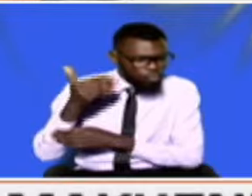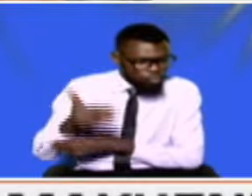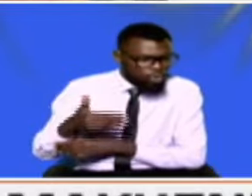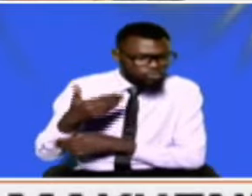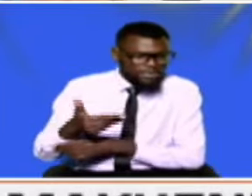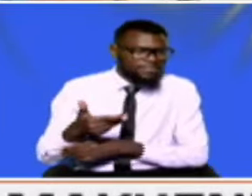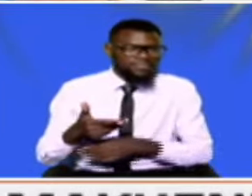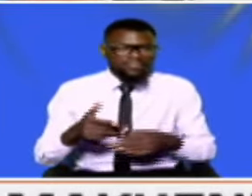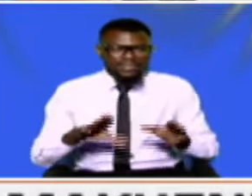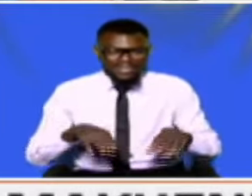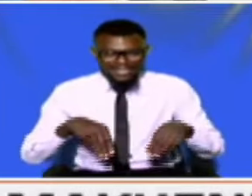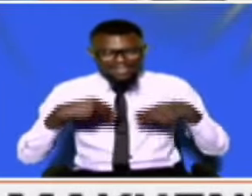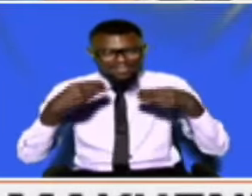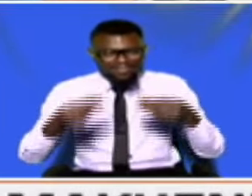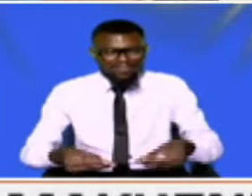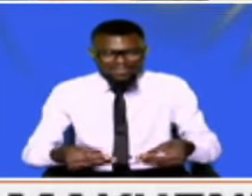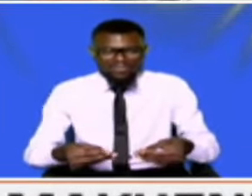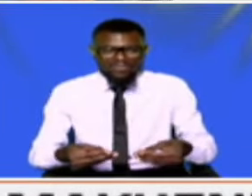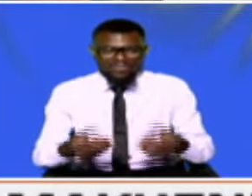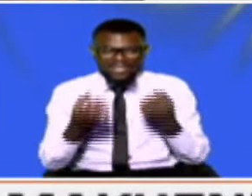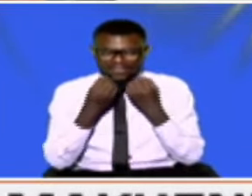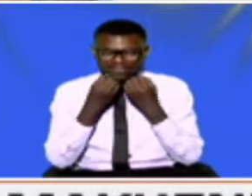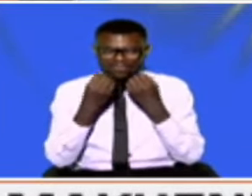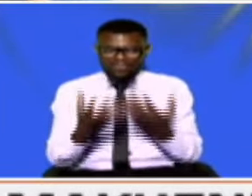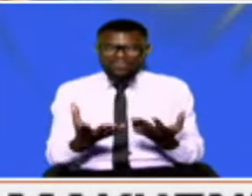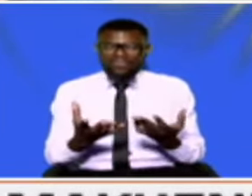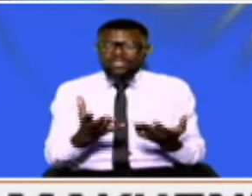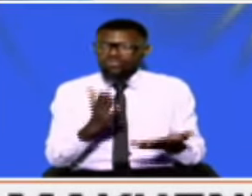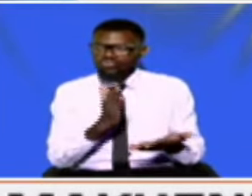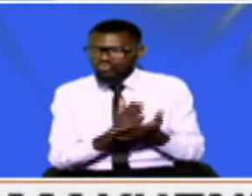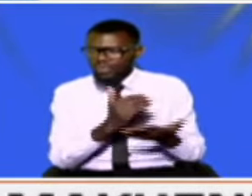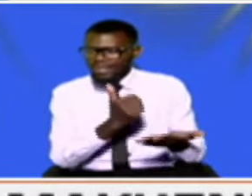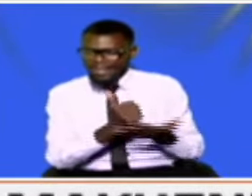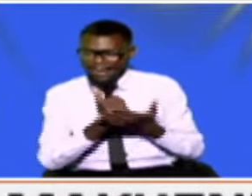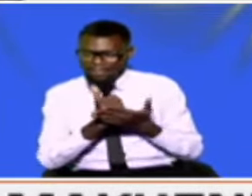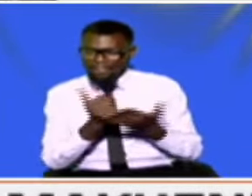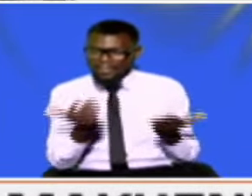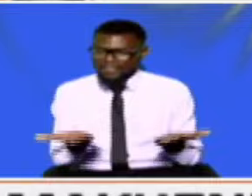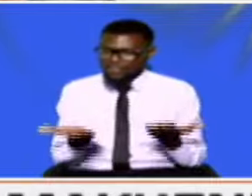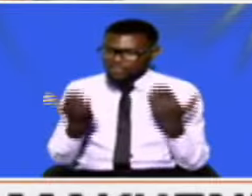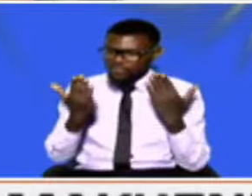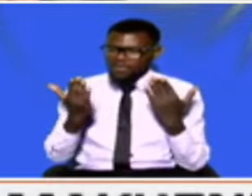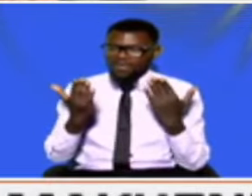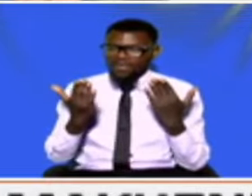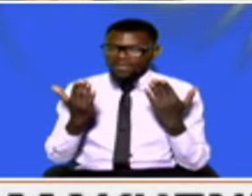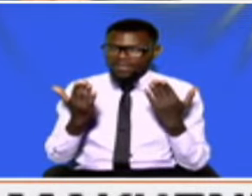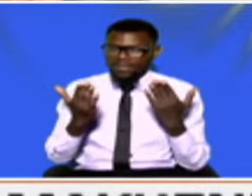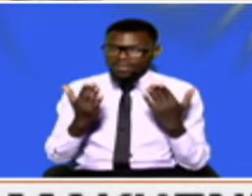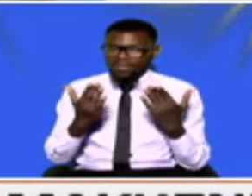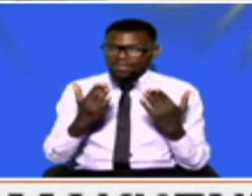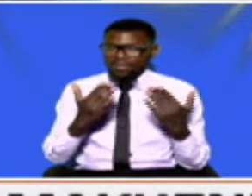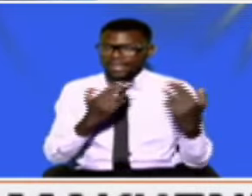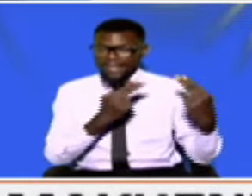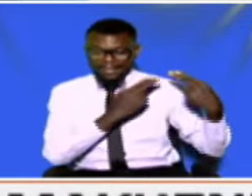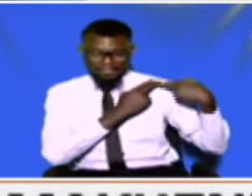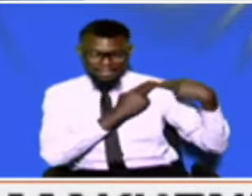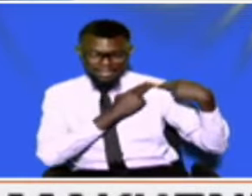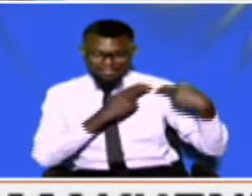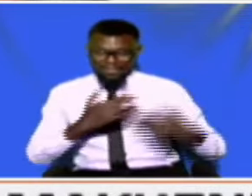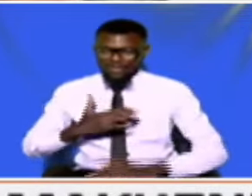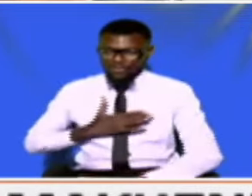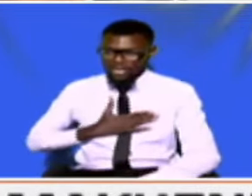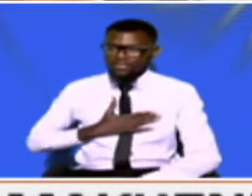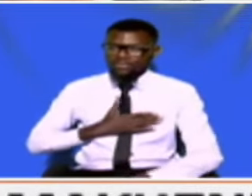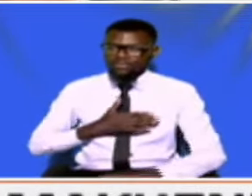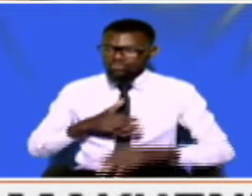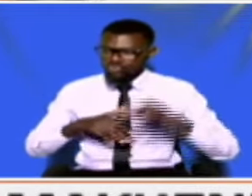giving the information has helped us to improve on our management. And those were things we